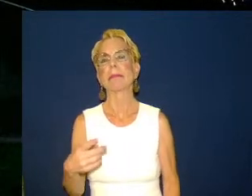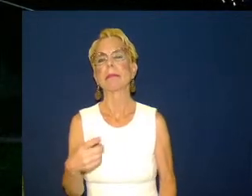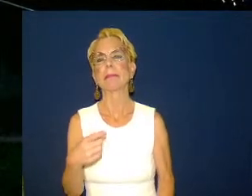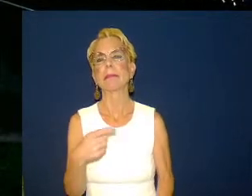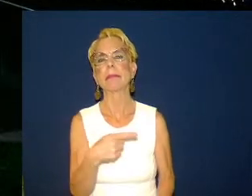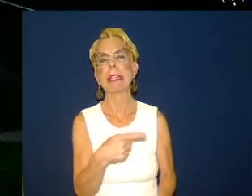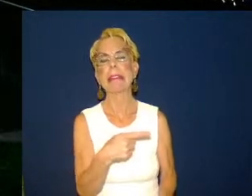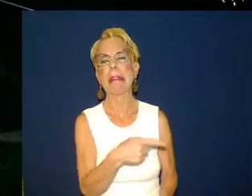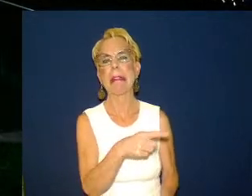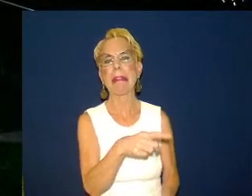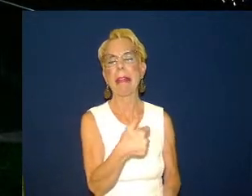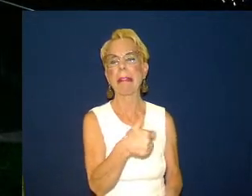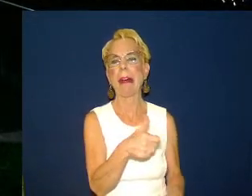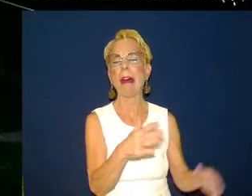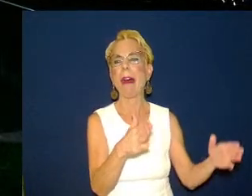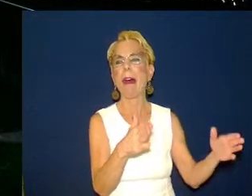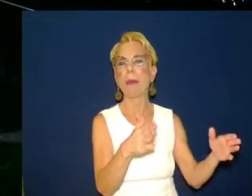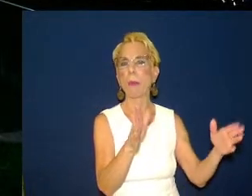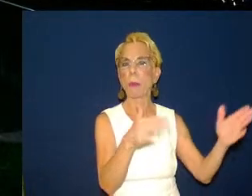here somewhere.